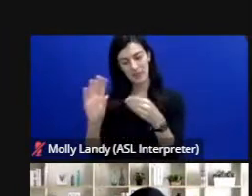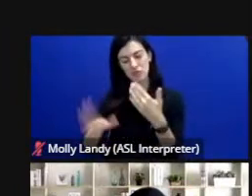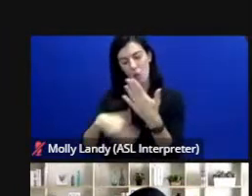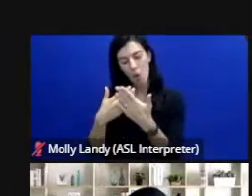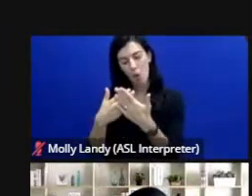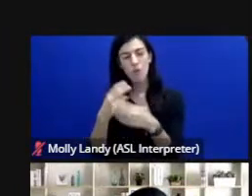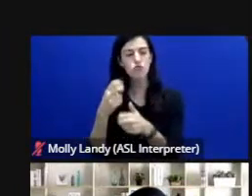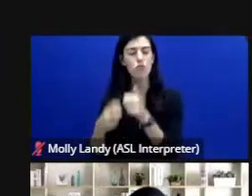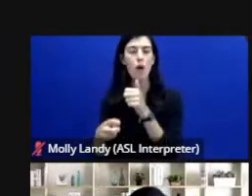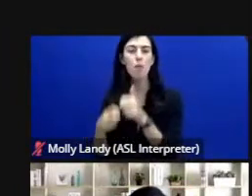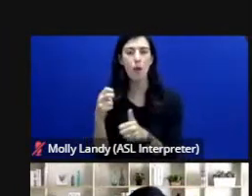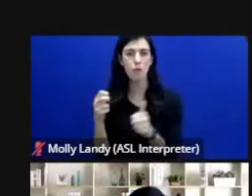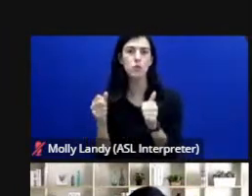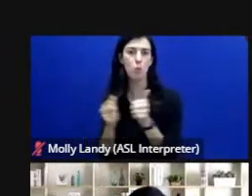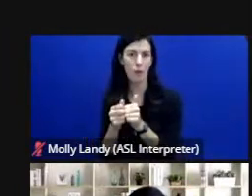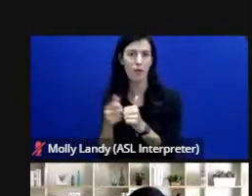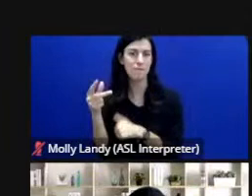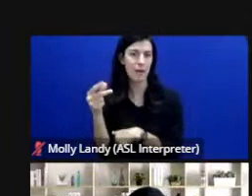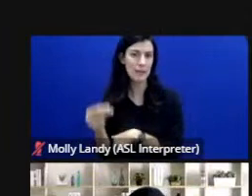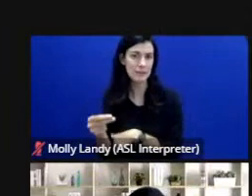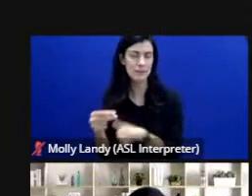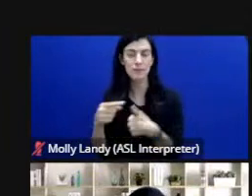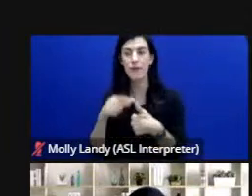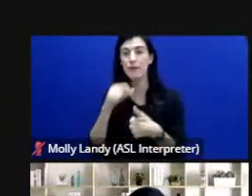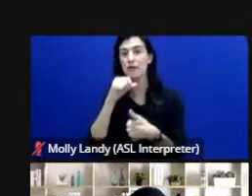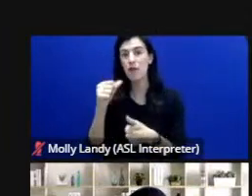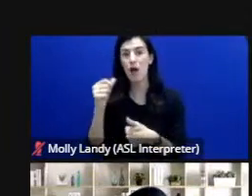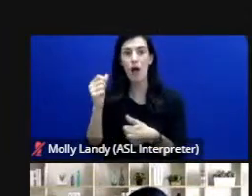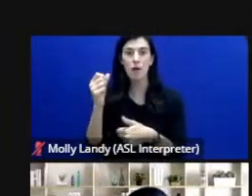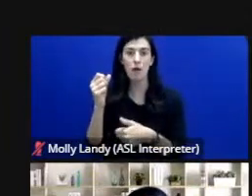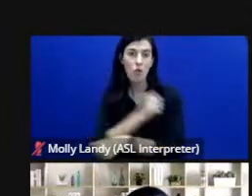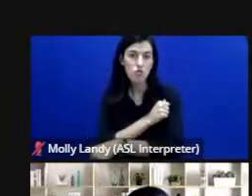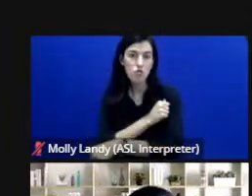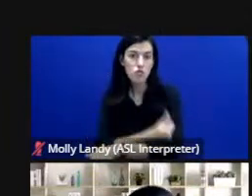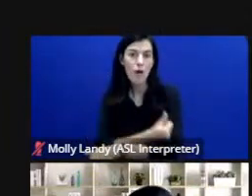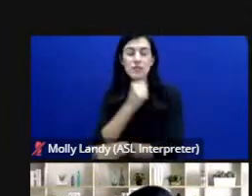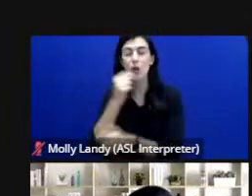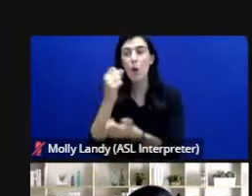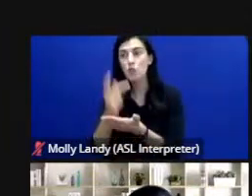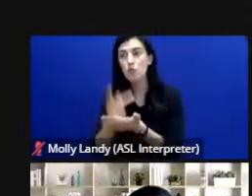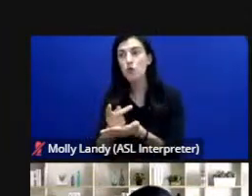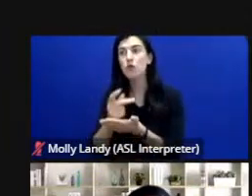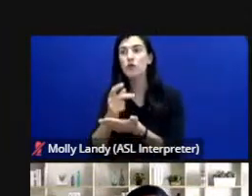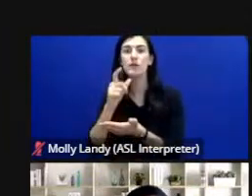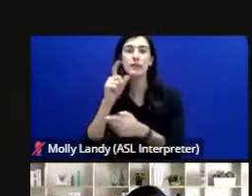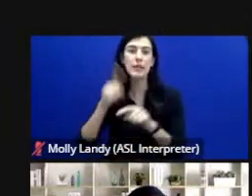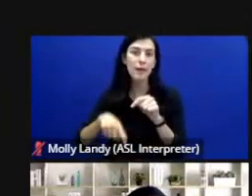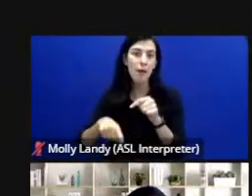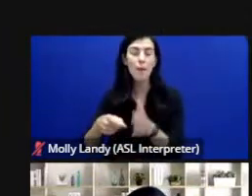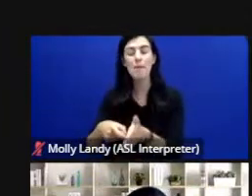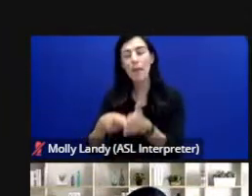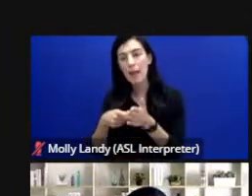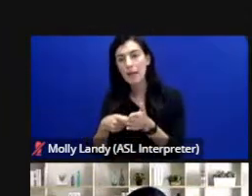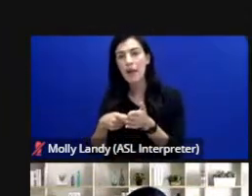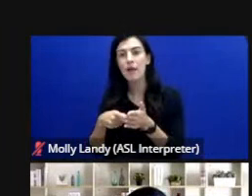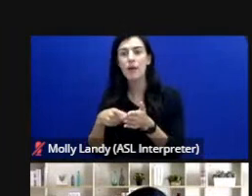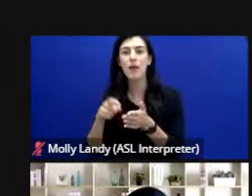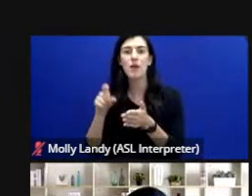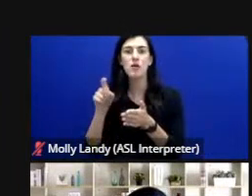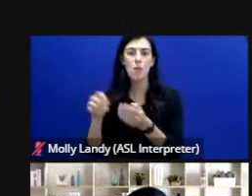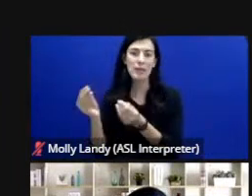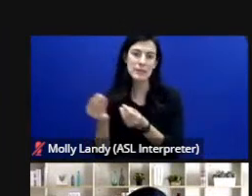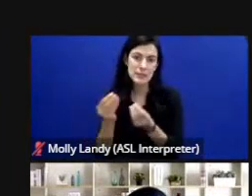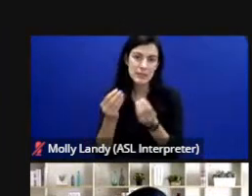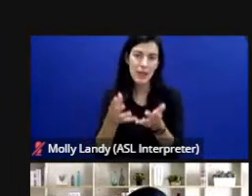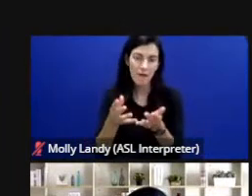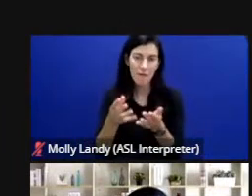with these vaccines. They're not authorized, they're approved, they cannot be mandated. You must be to give informed consent.